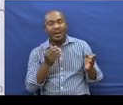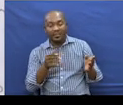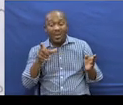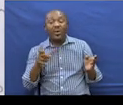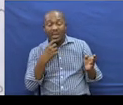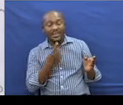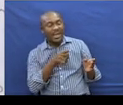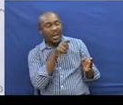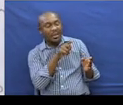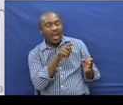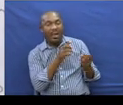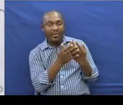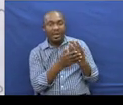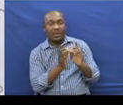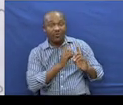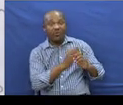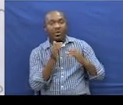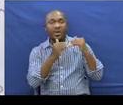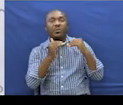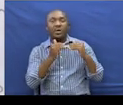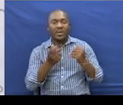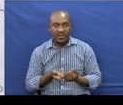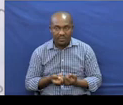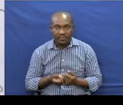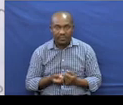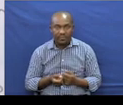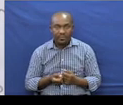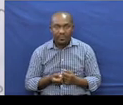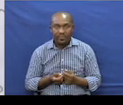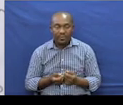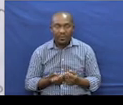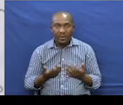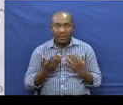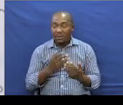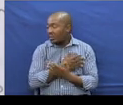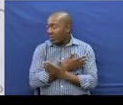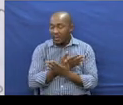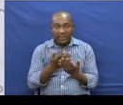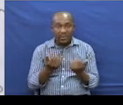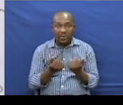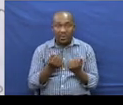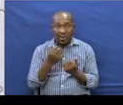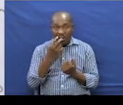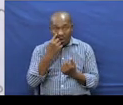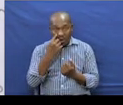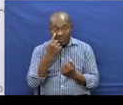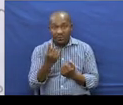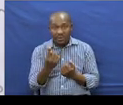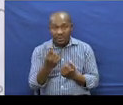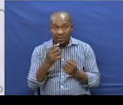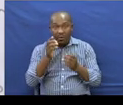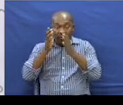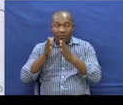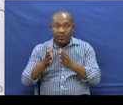democracy. But the vice versa is also true. In this case, where there is no observation of human rights, one can also say